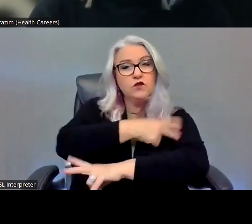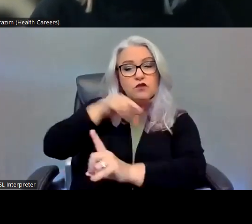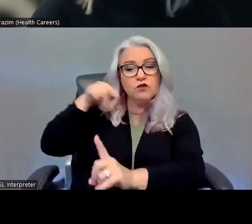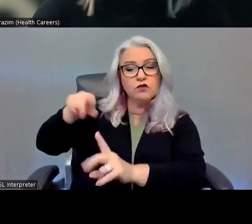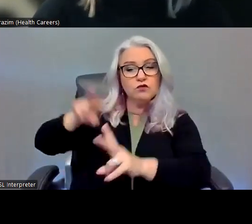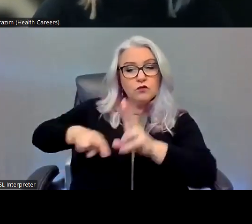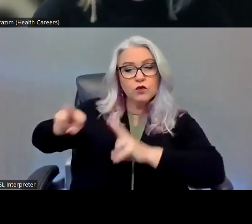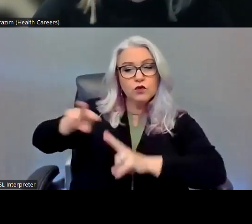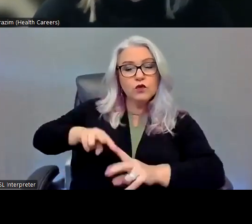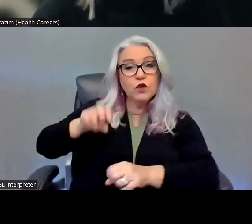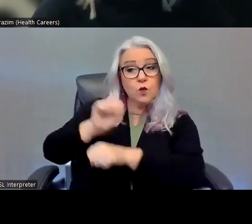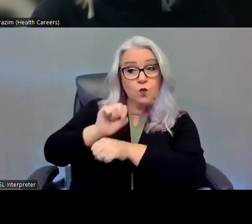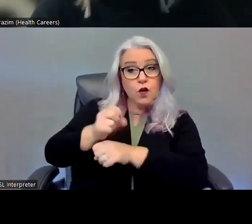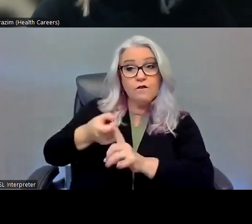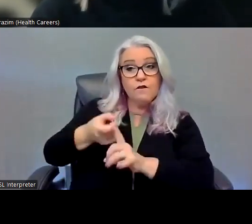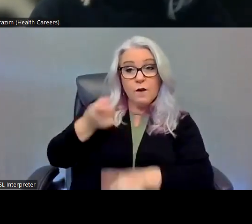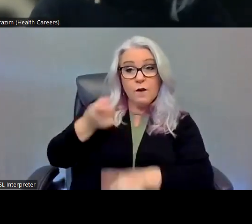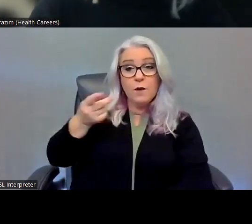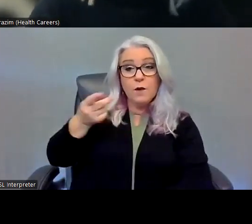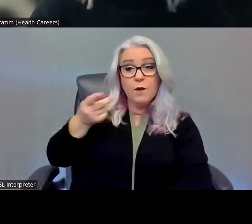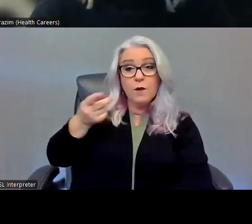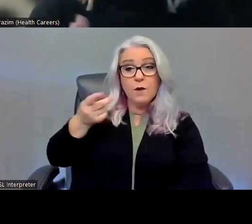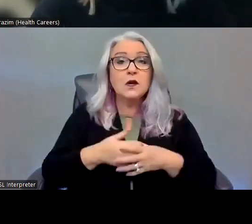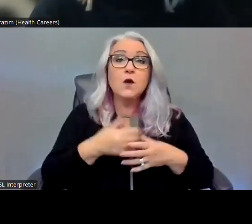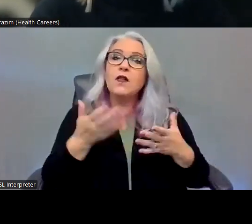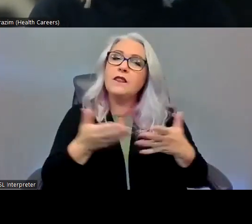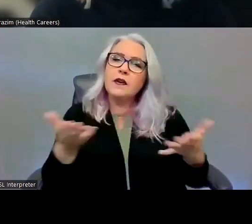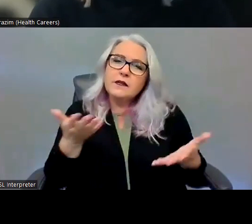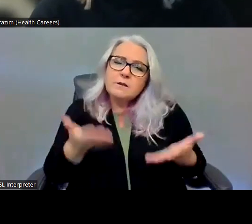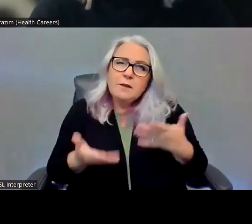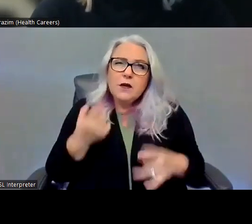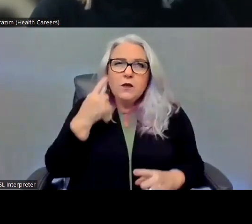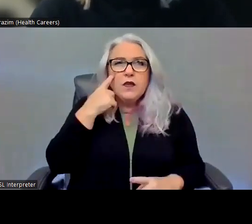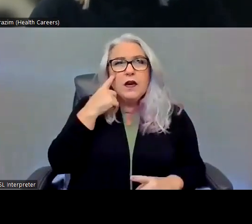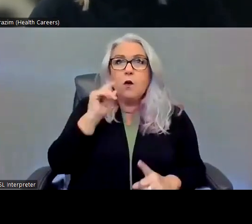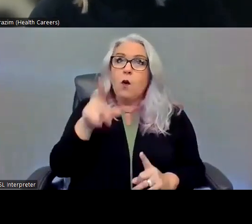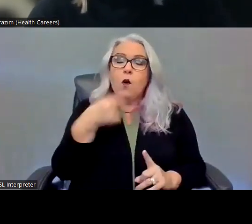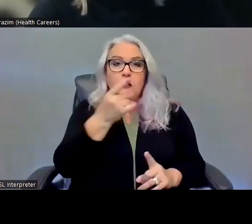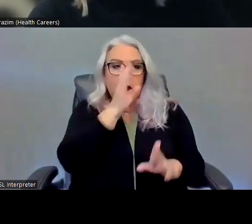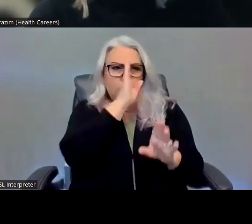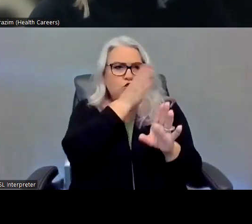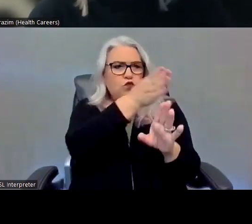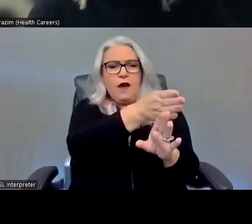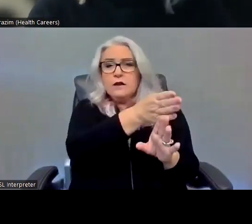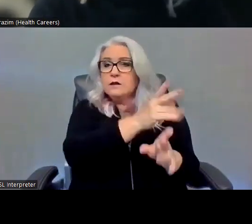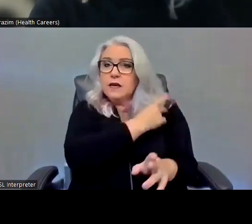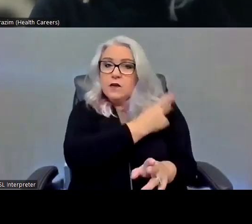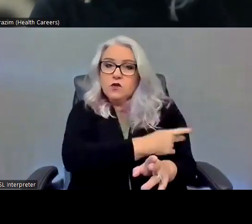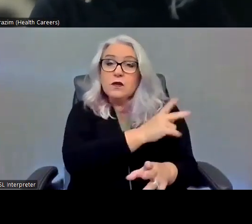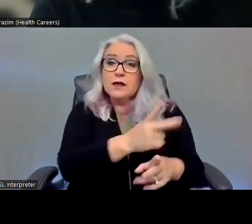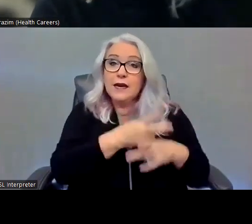home. So things that we think would be only direct patient care, the scope of their